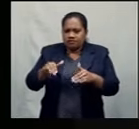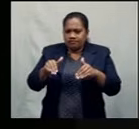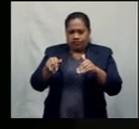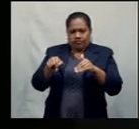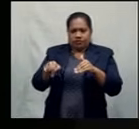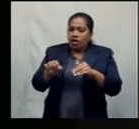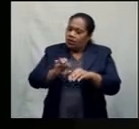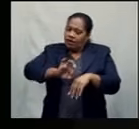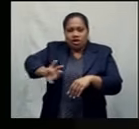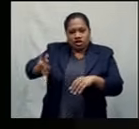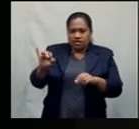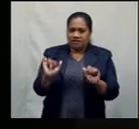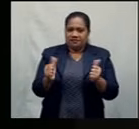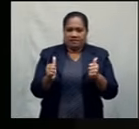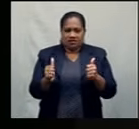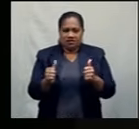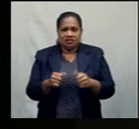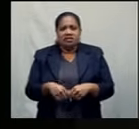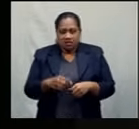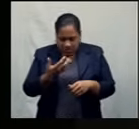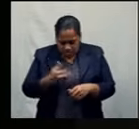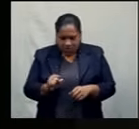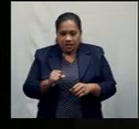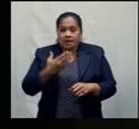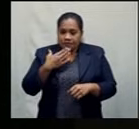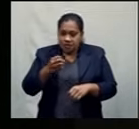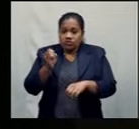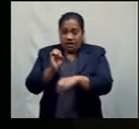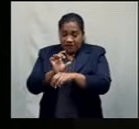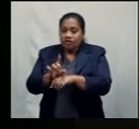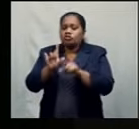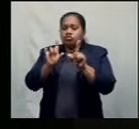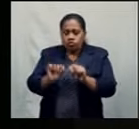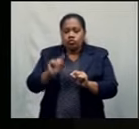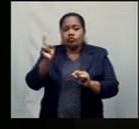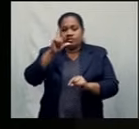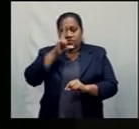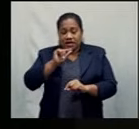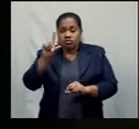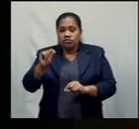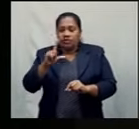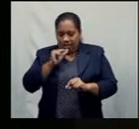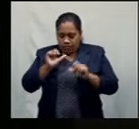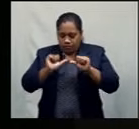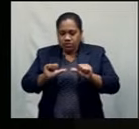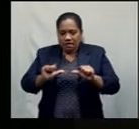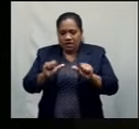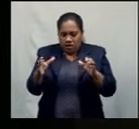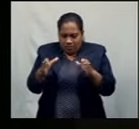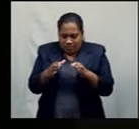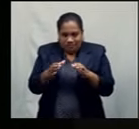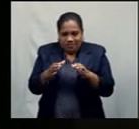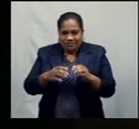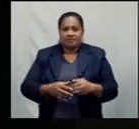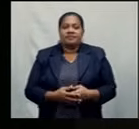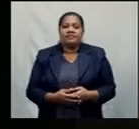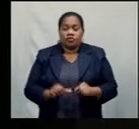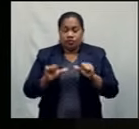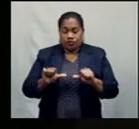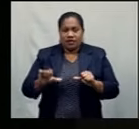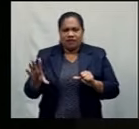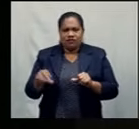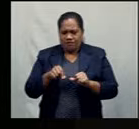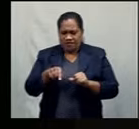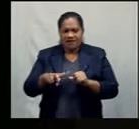not out of the woods yet, so you're advised to do whatever you can to protect your own little bubble from being infected by this very deadly